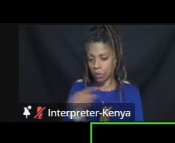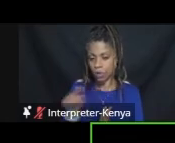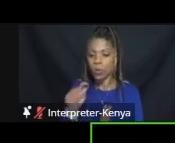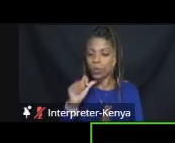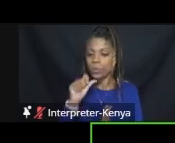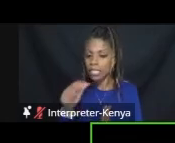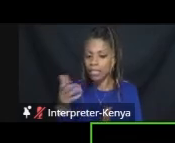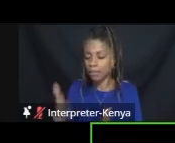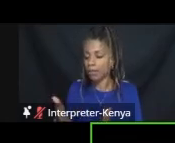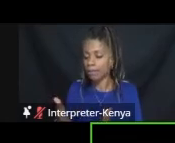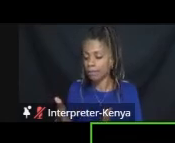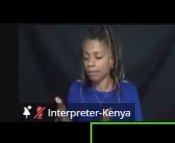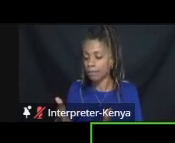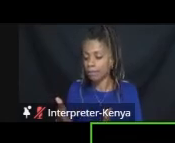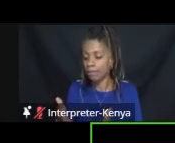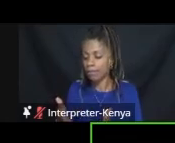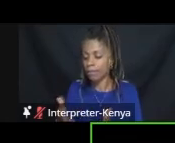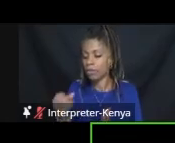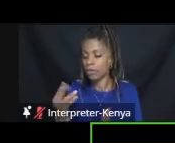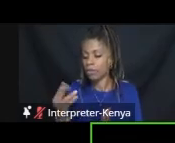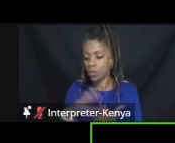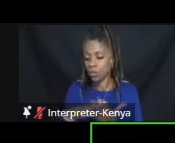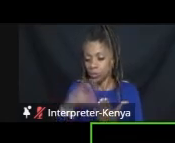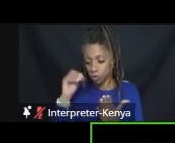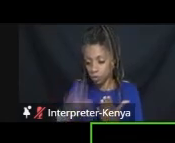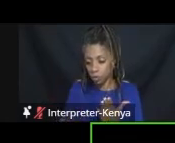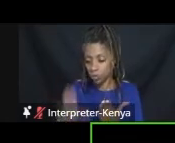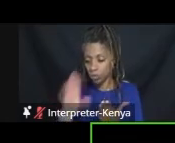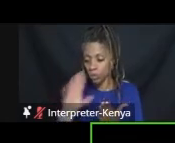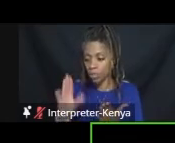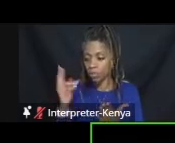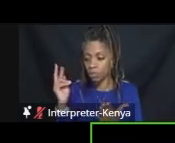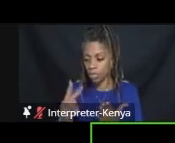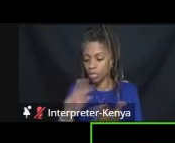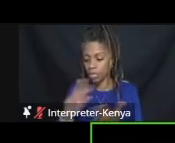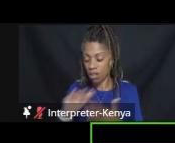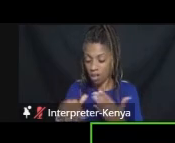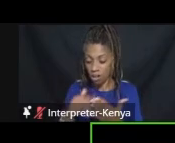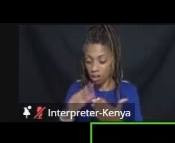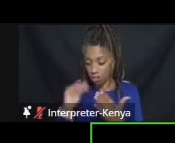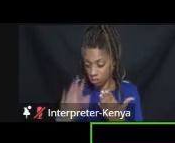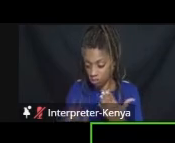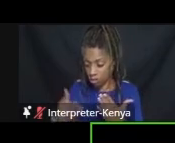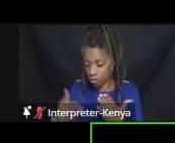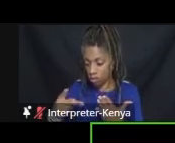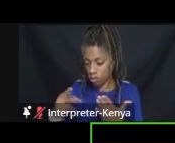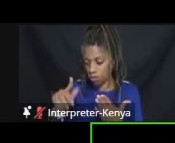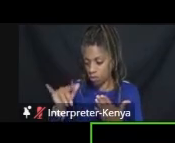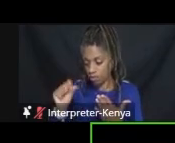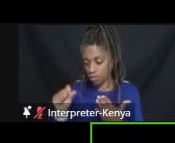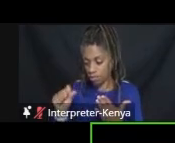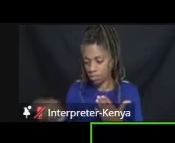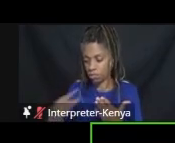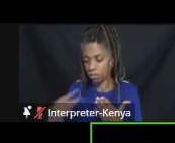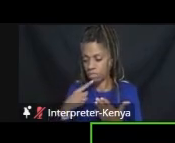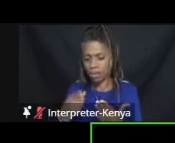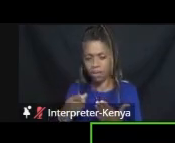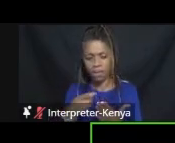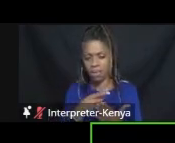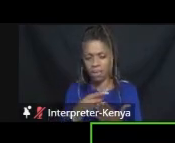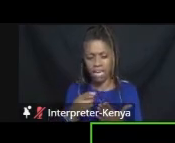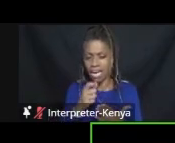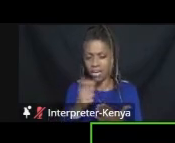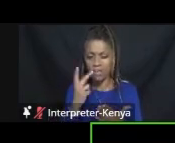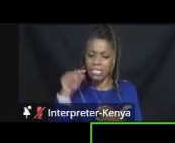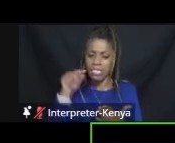group. So like students, you're going to look at the full set of student profiles and you're going to go, I think this kind of student is really not represented